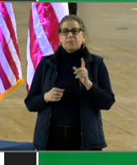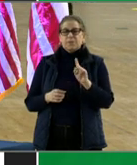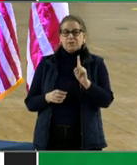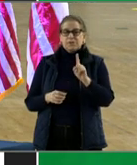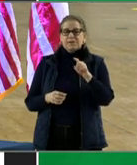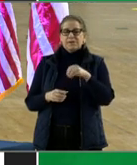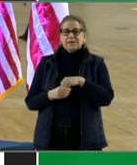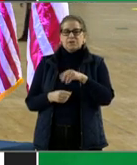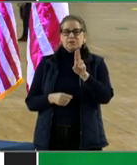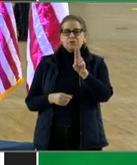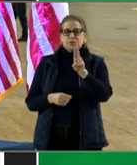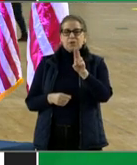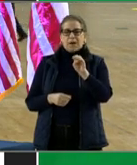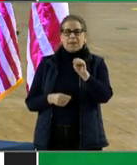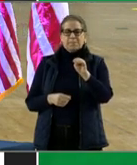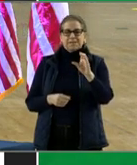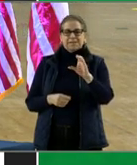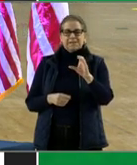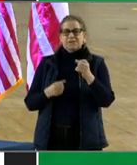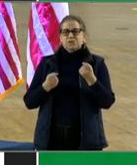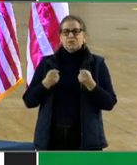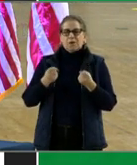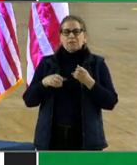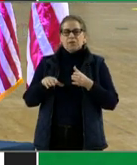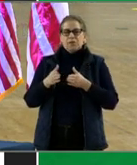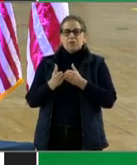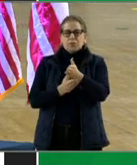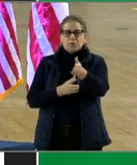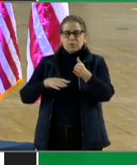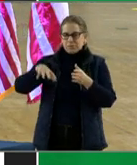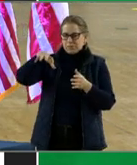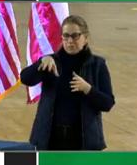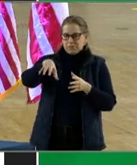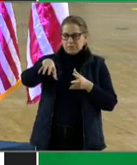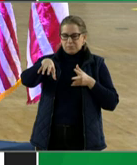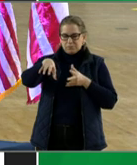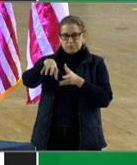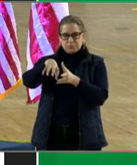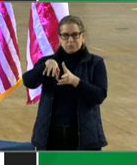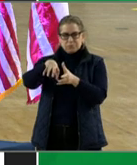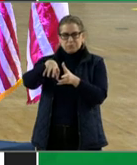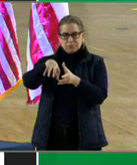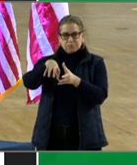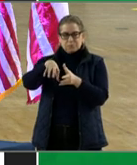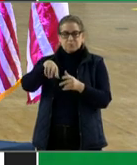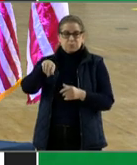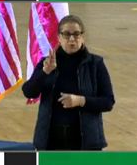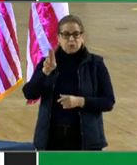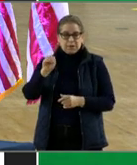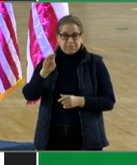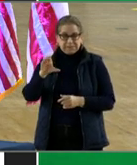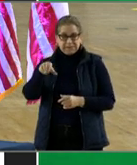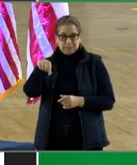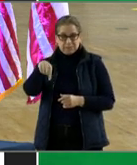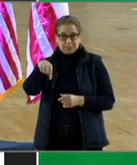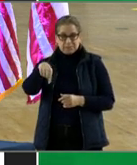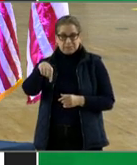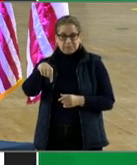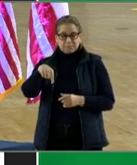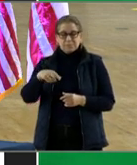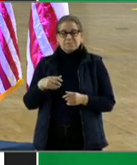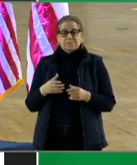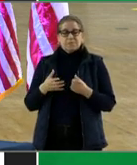drive-through testing site. Our priority, as I stated, with resources like